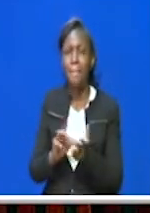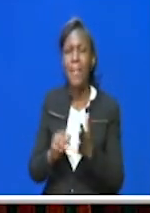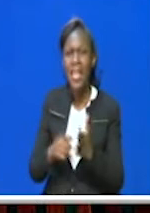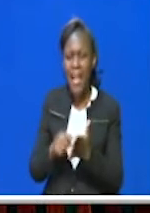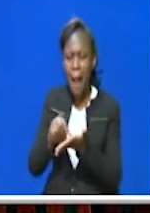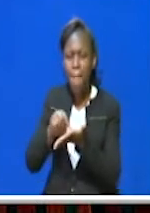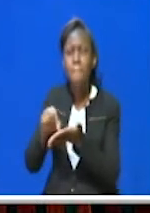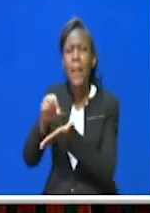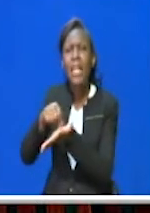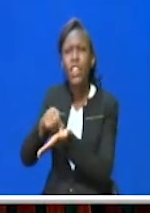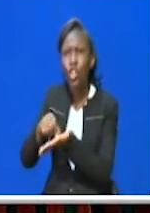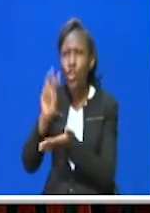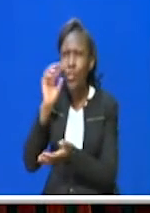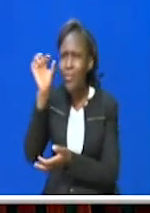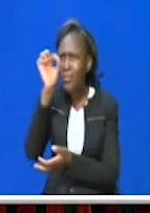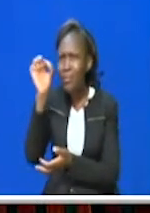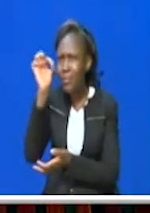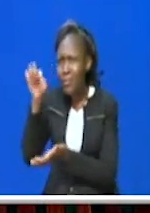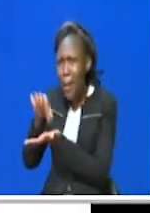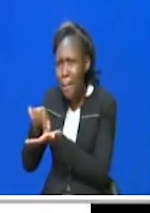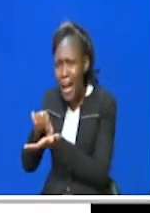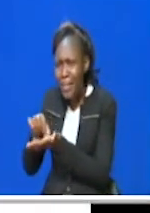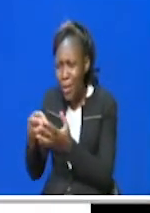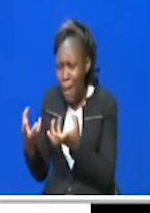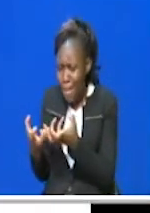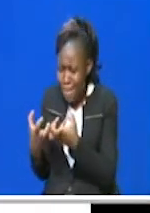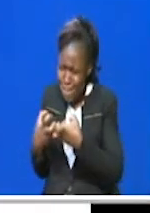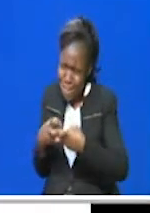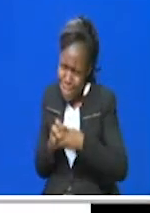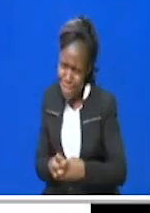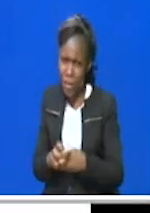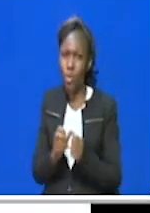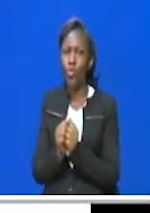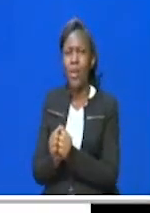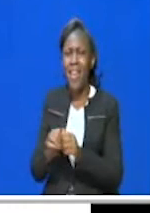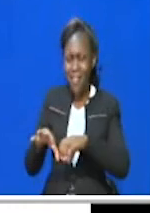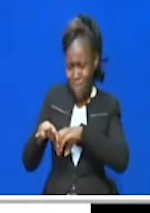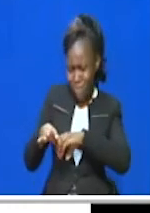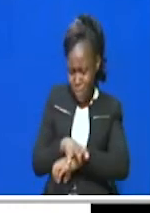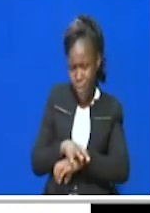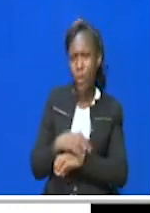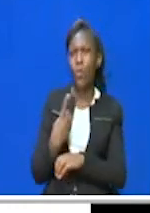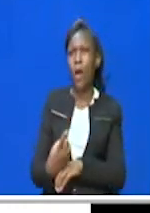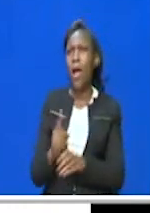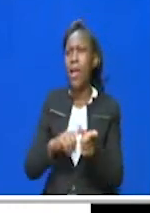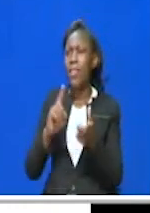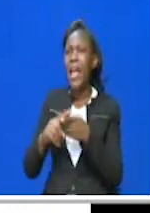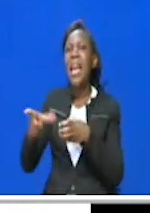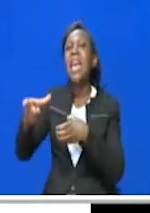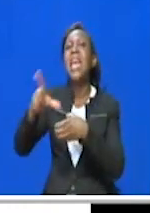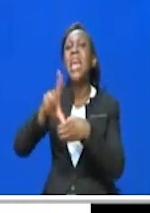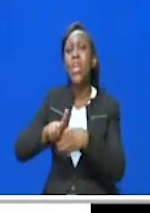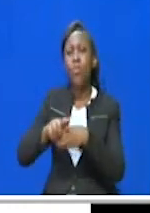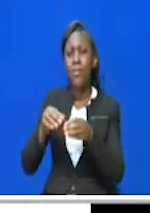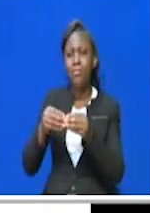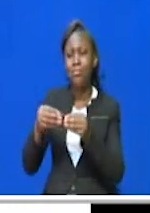are very close to each other. In the second one, the liquid, the particles are far a bit from each other,